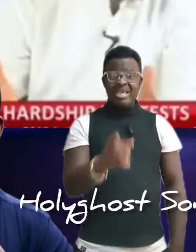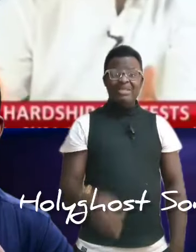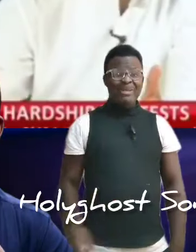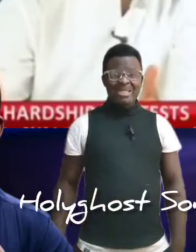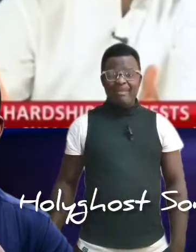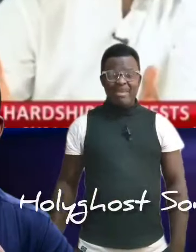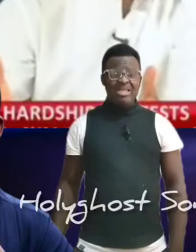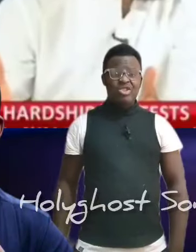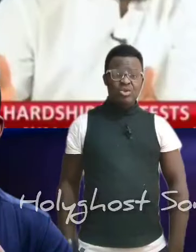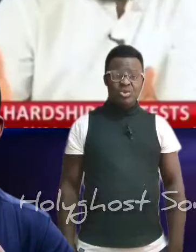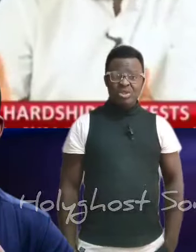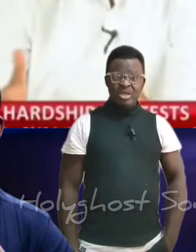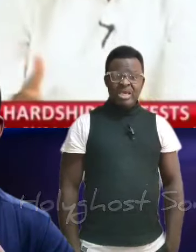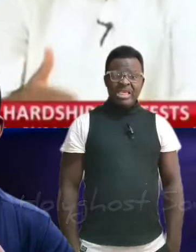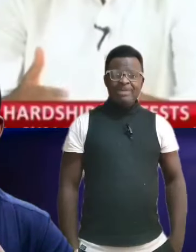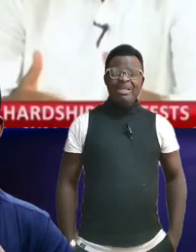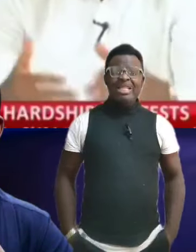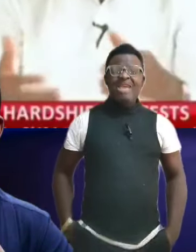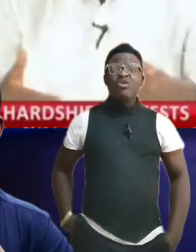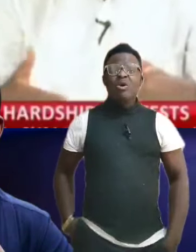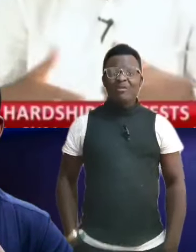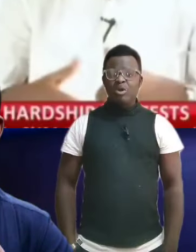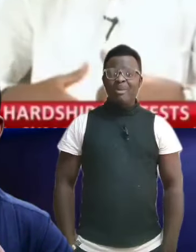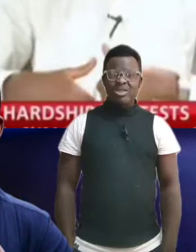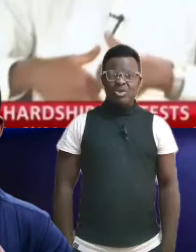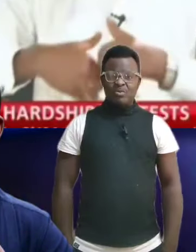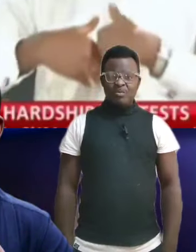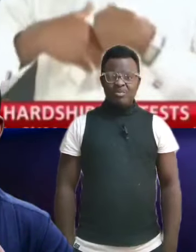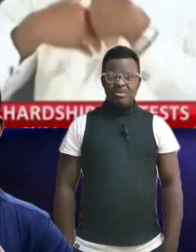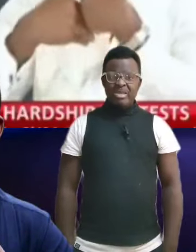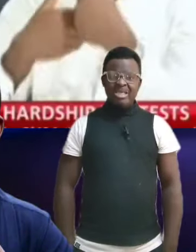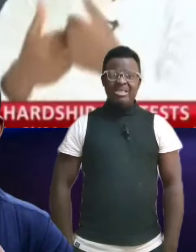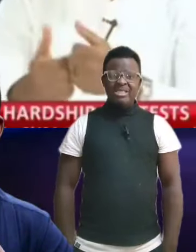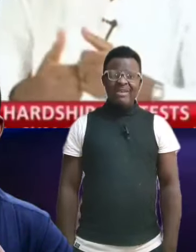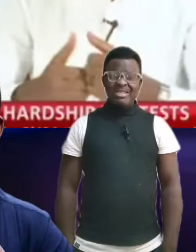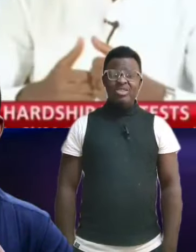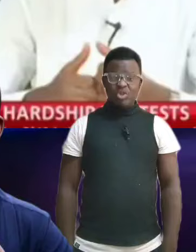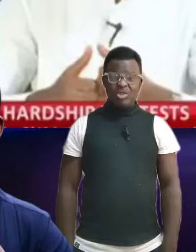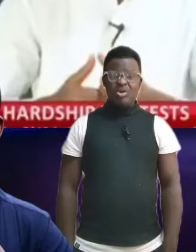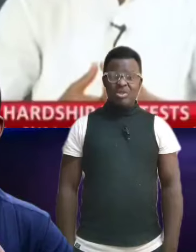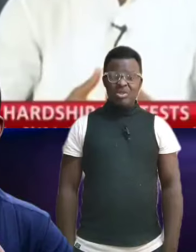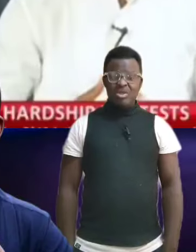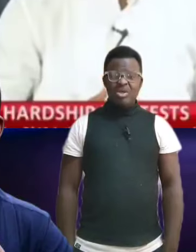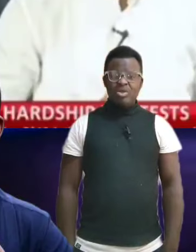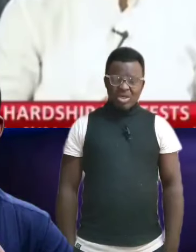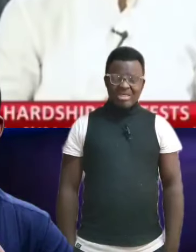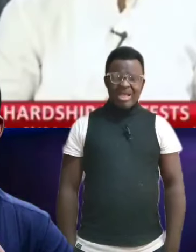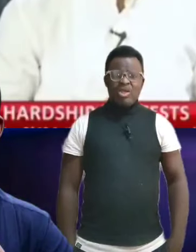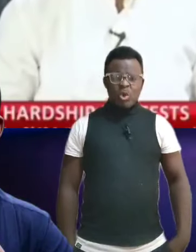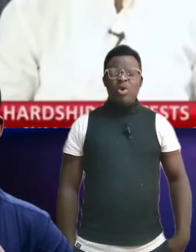from any military regime? Because if the idea is to dissuade people from